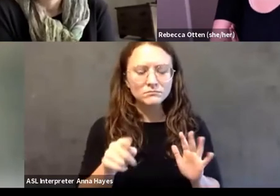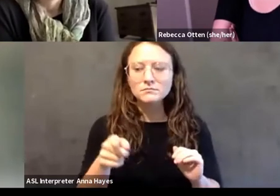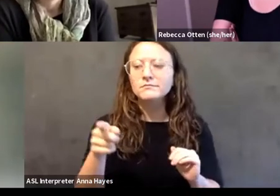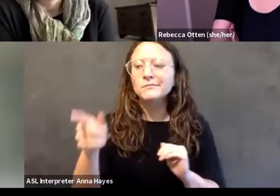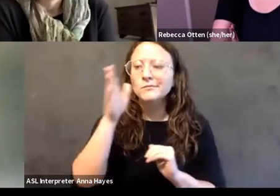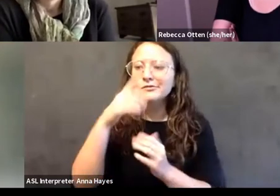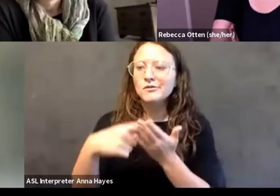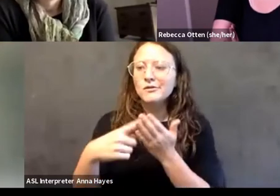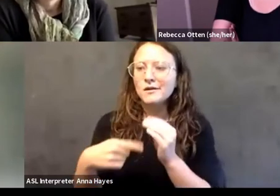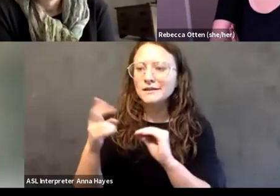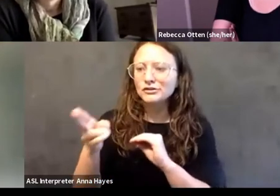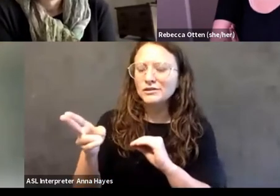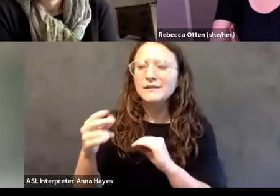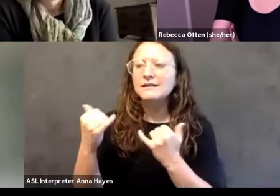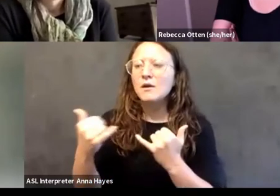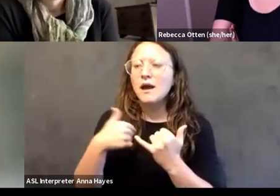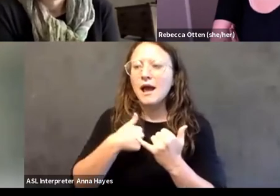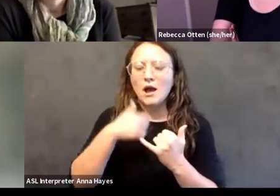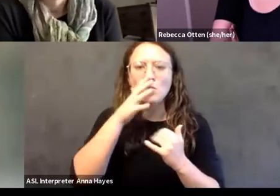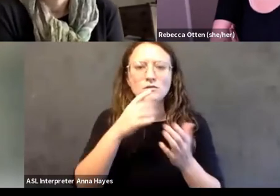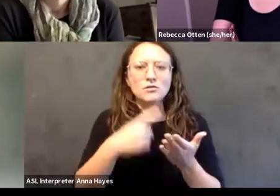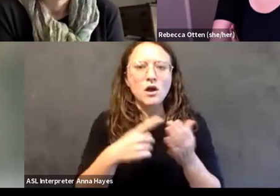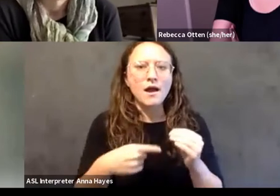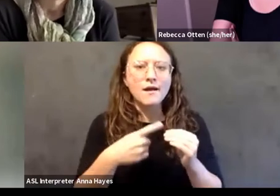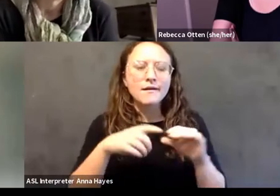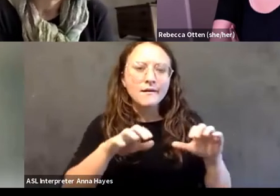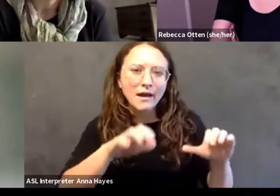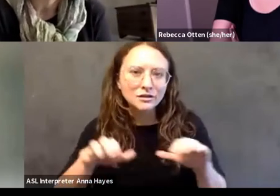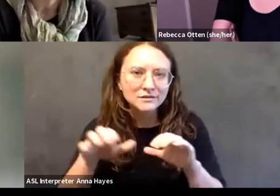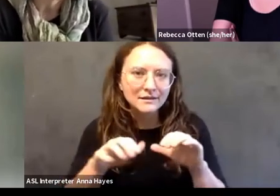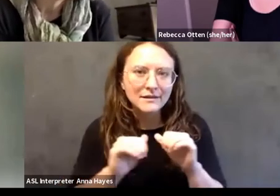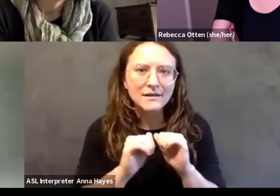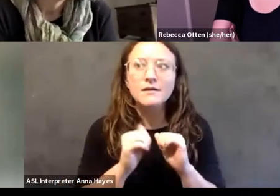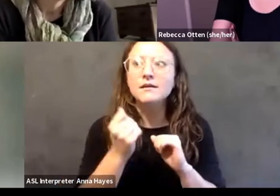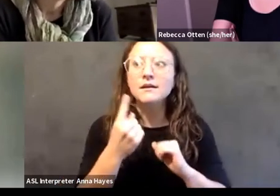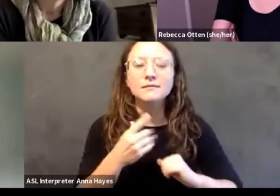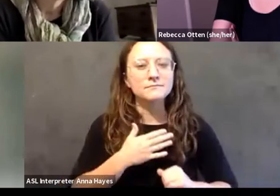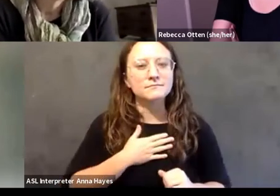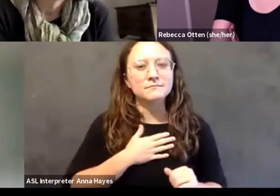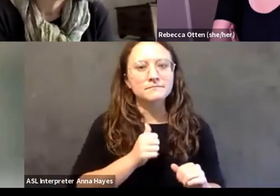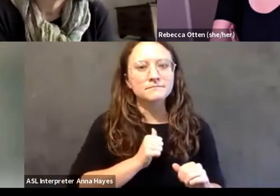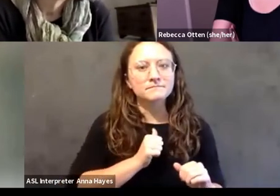about what could this look like in action. You know, I'm a person